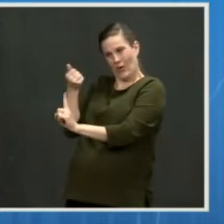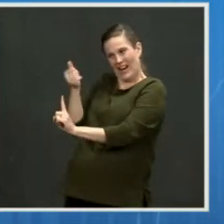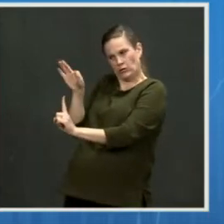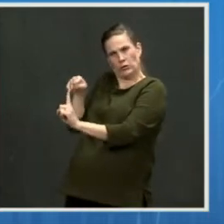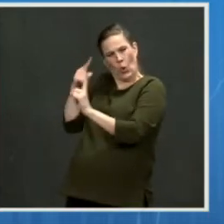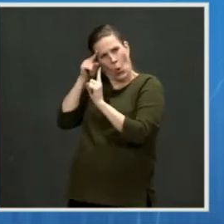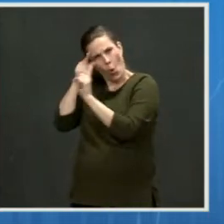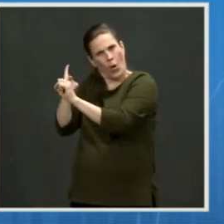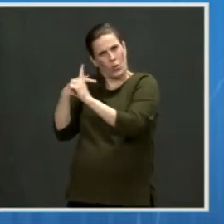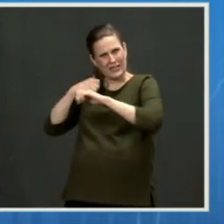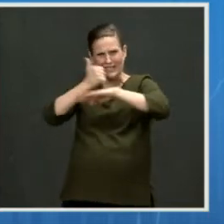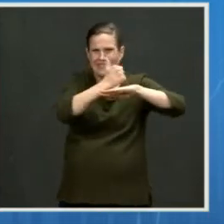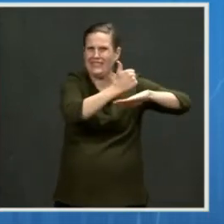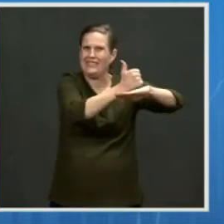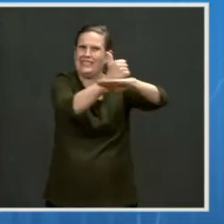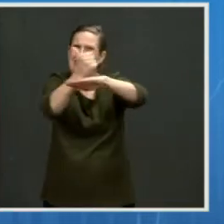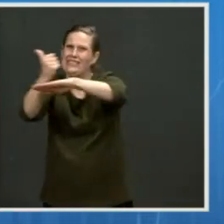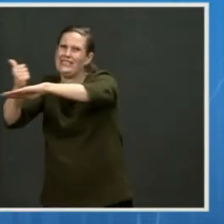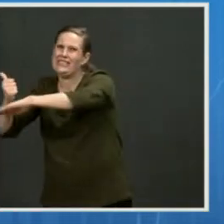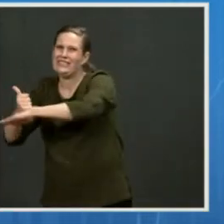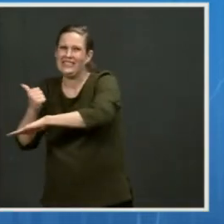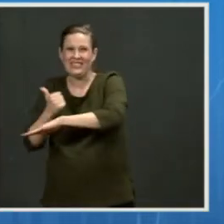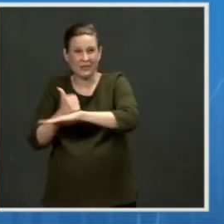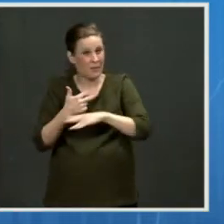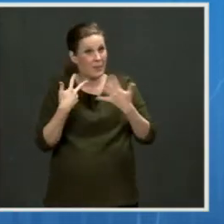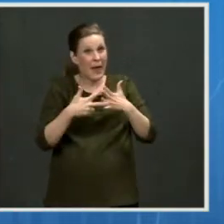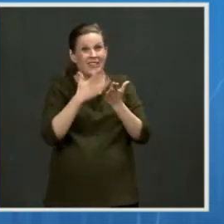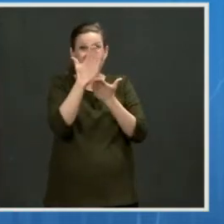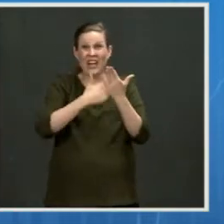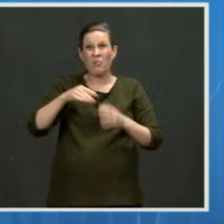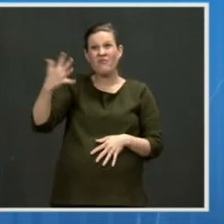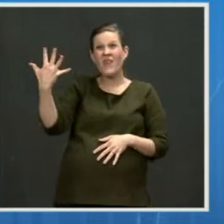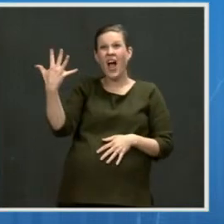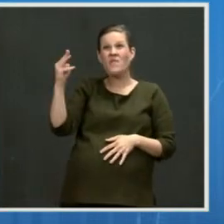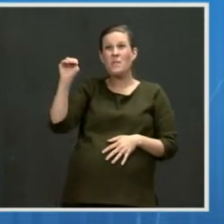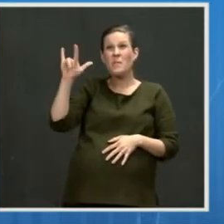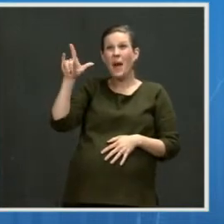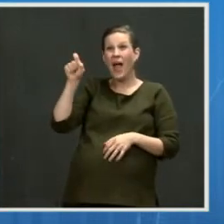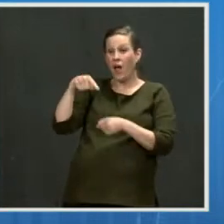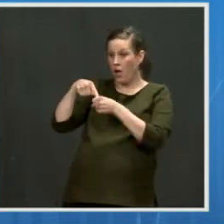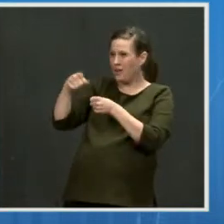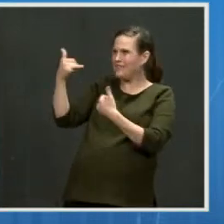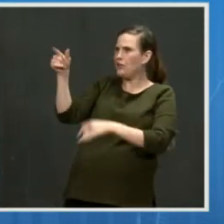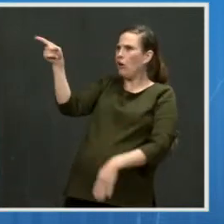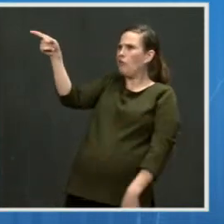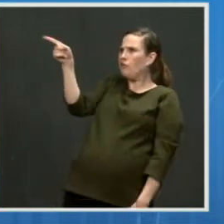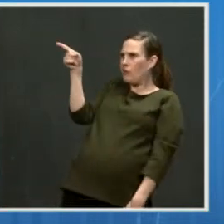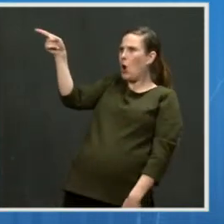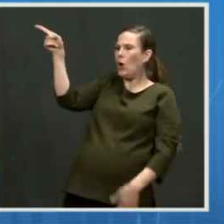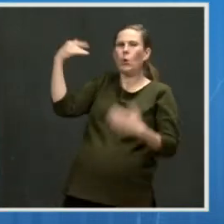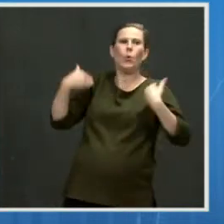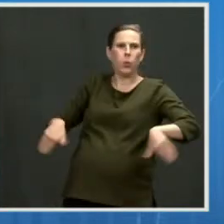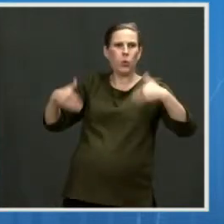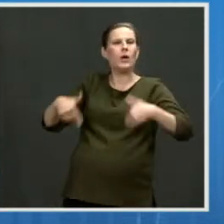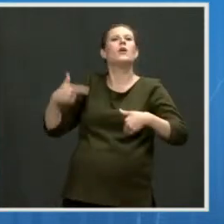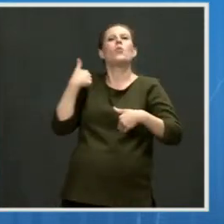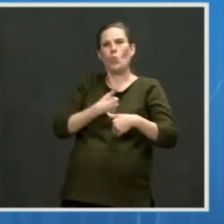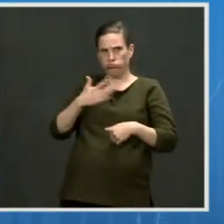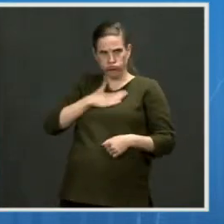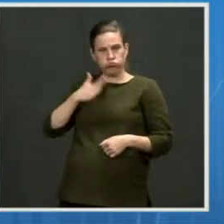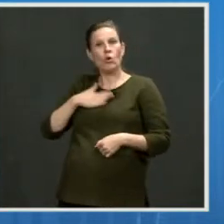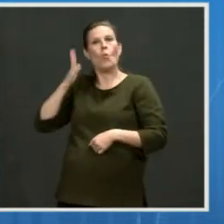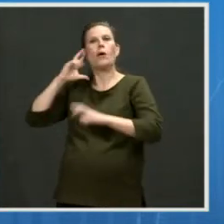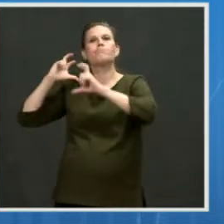are activating resources such as mobile units and clinics to those communities where this is the case to ensure they can get access